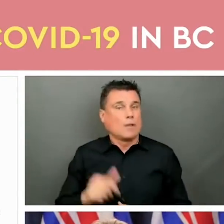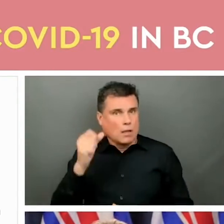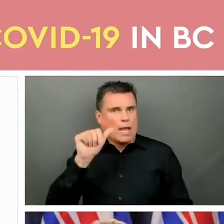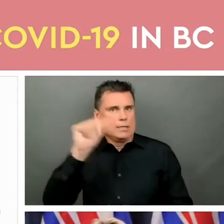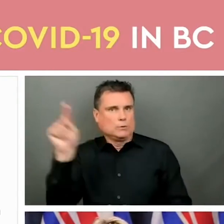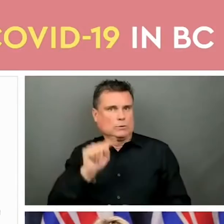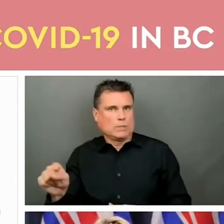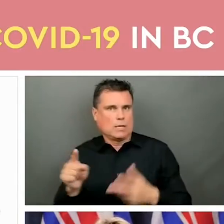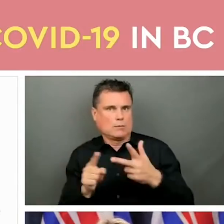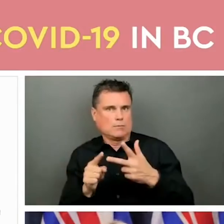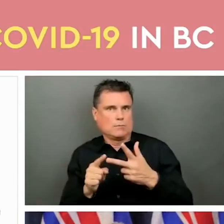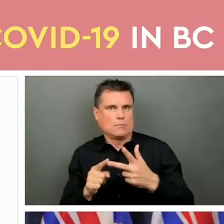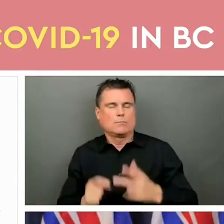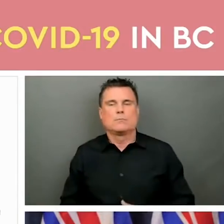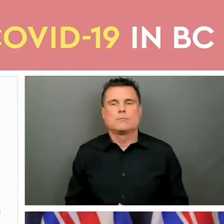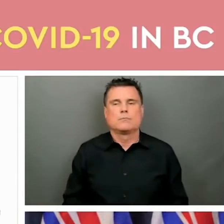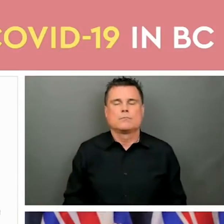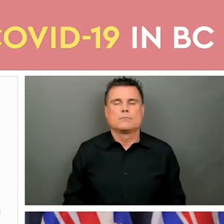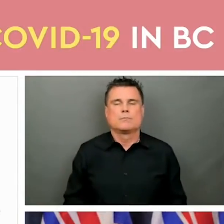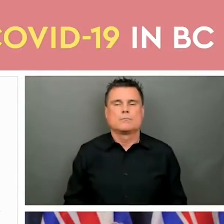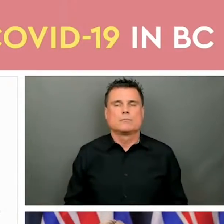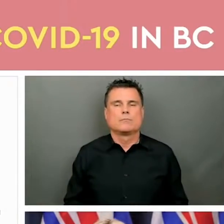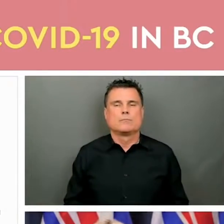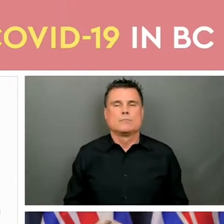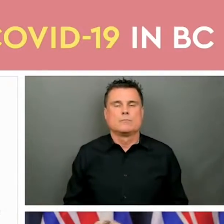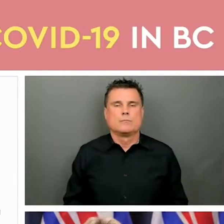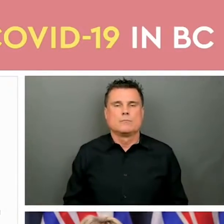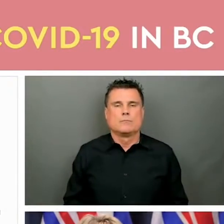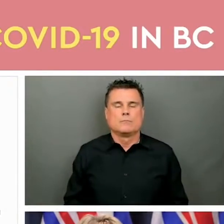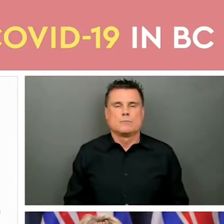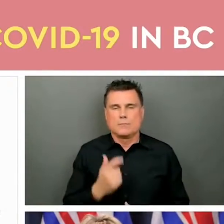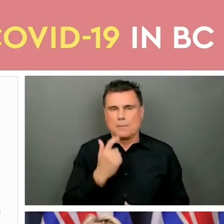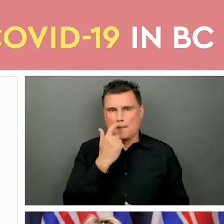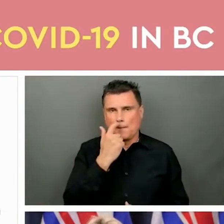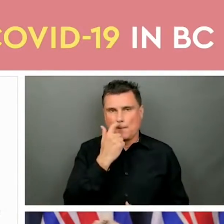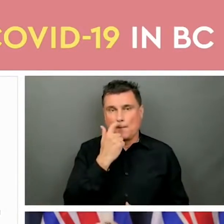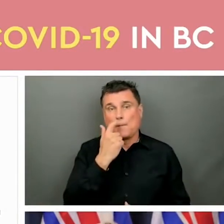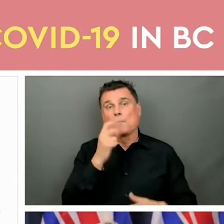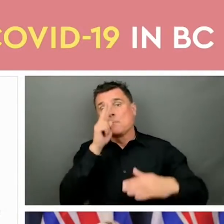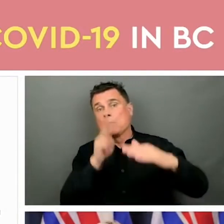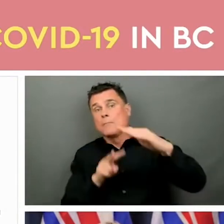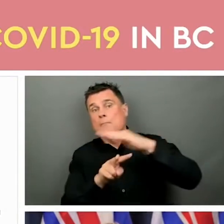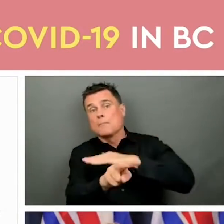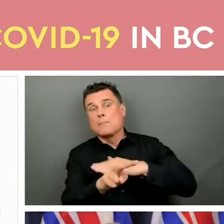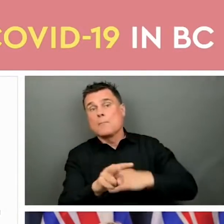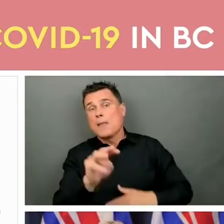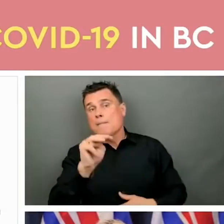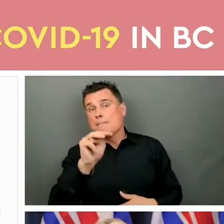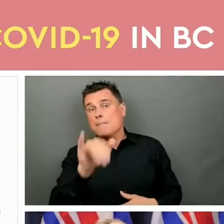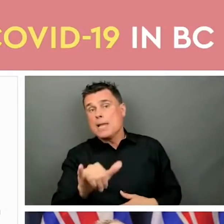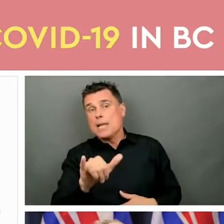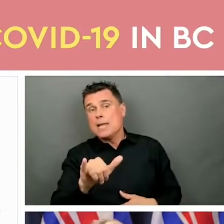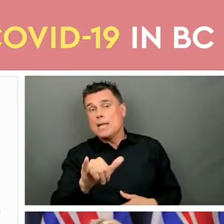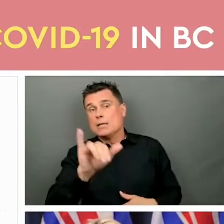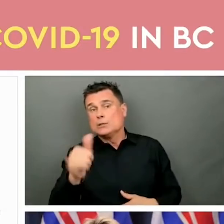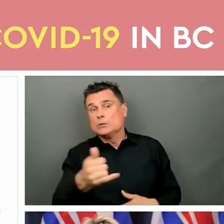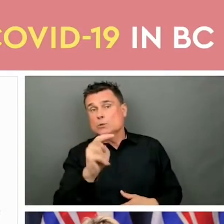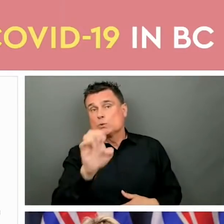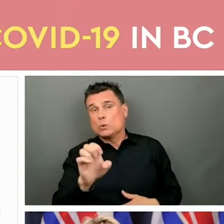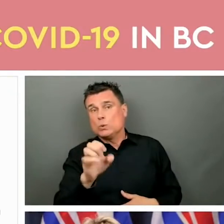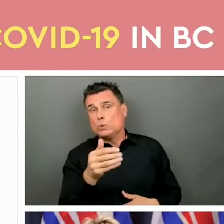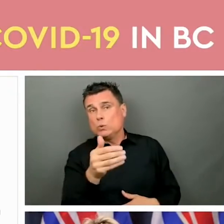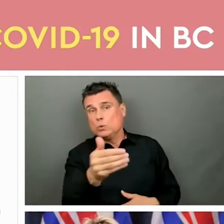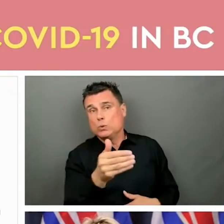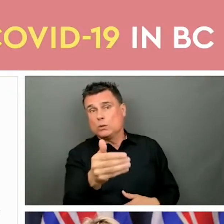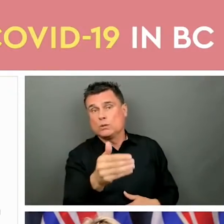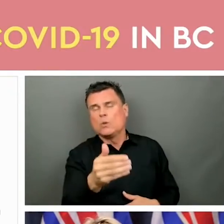Looking ahead to May and June, we're going to continue these several streams. Our main focus on our age and